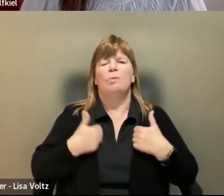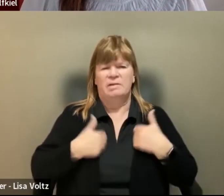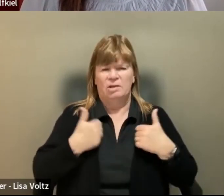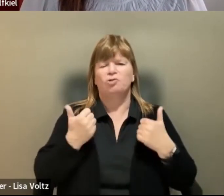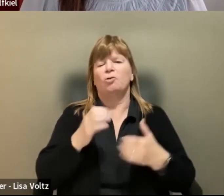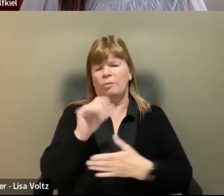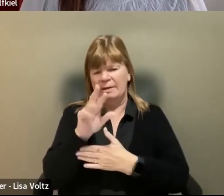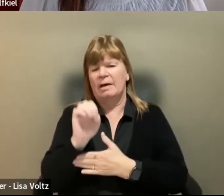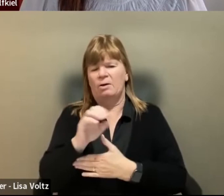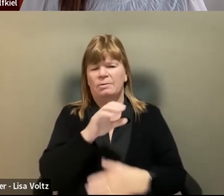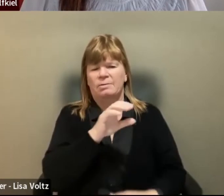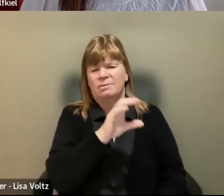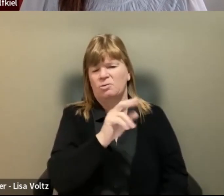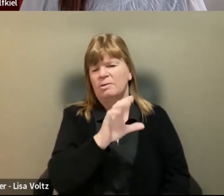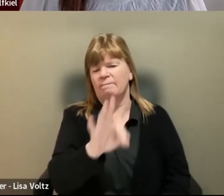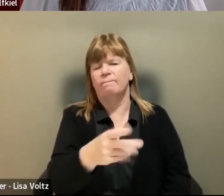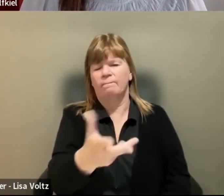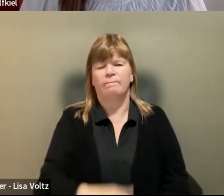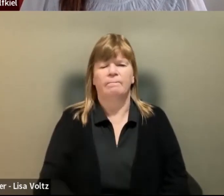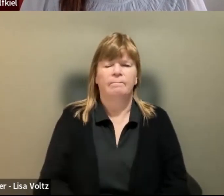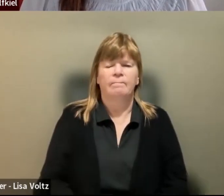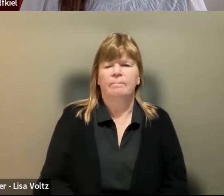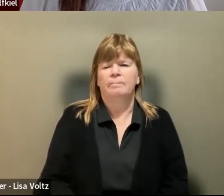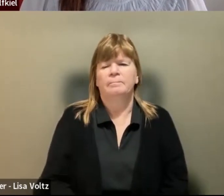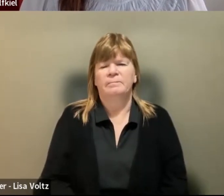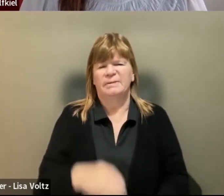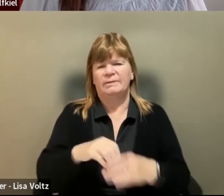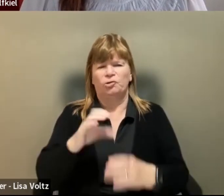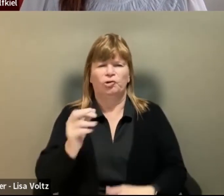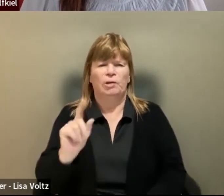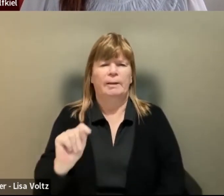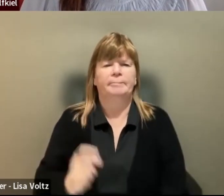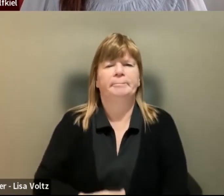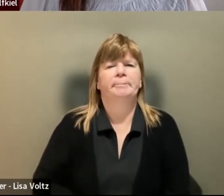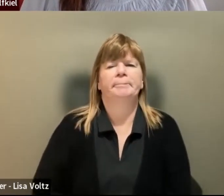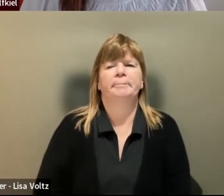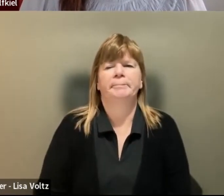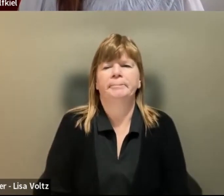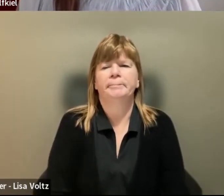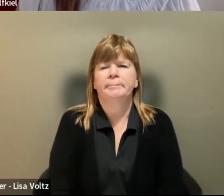CRCF.